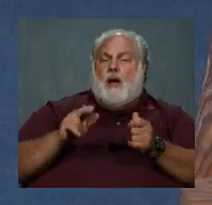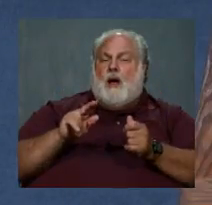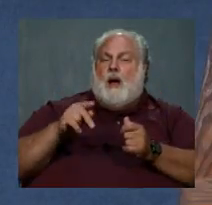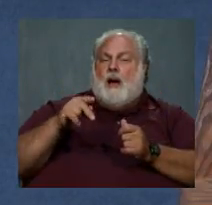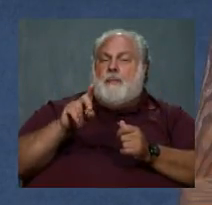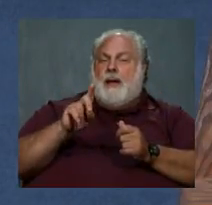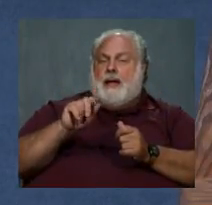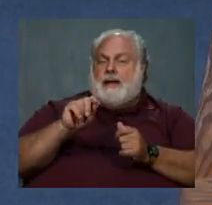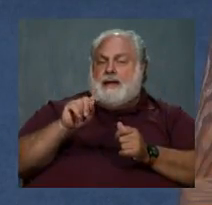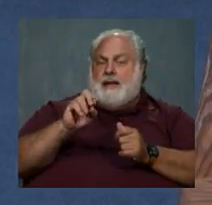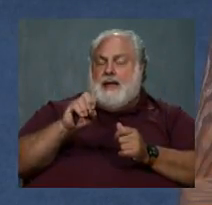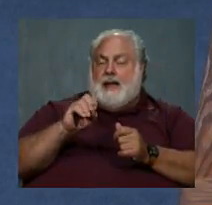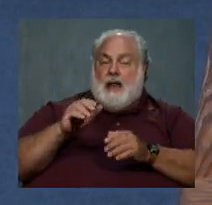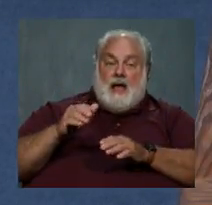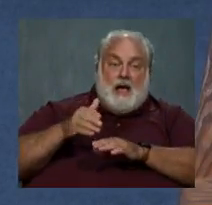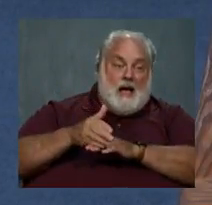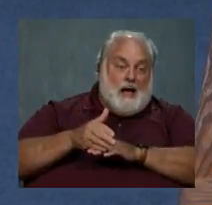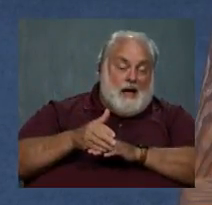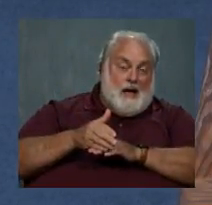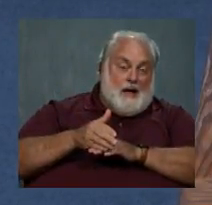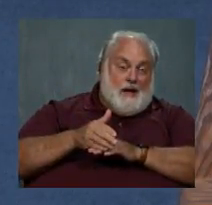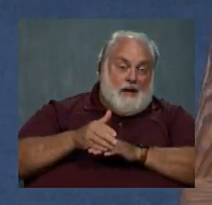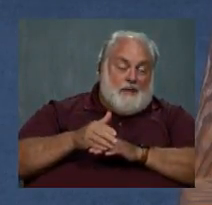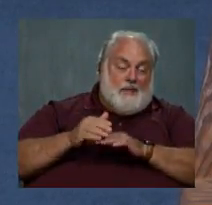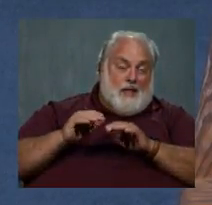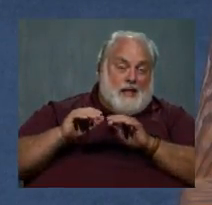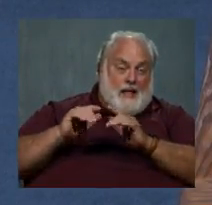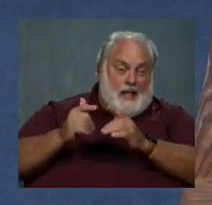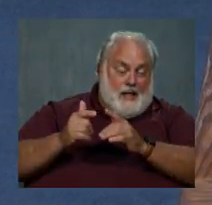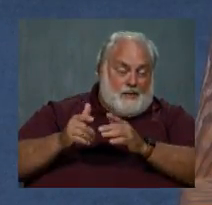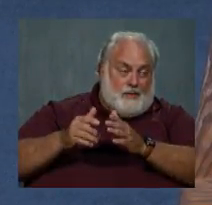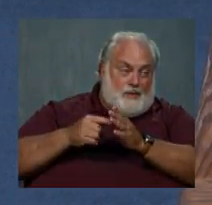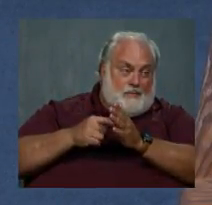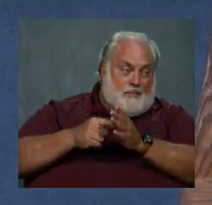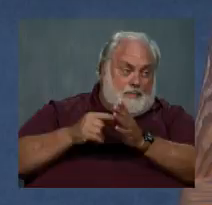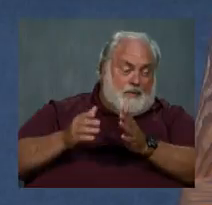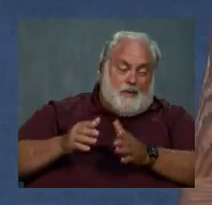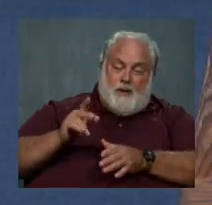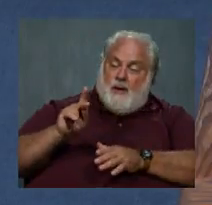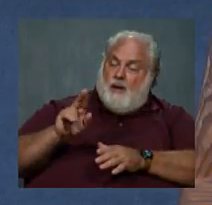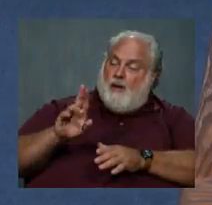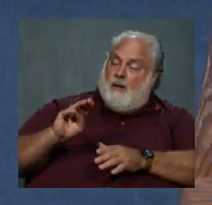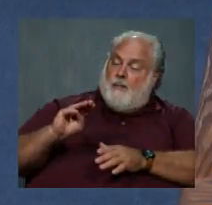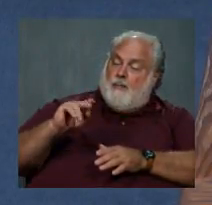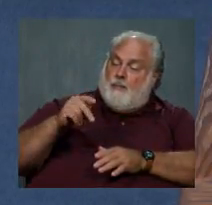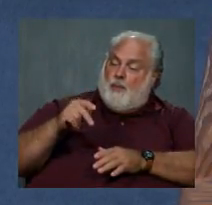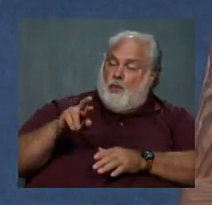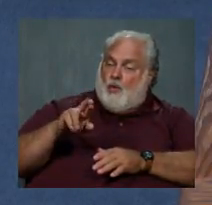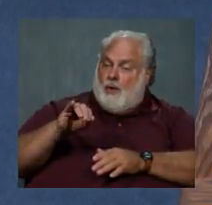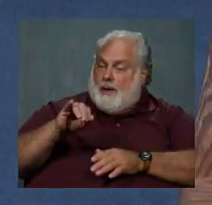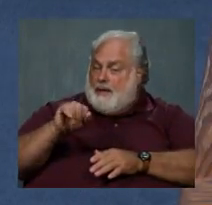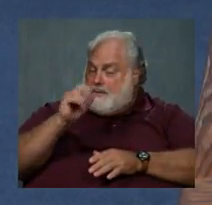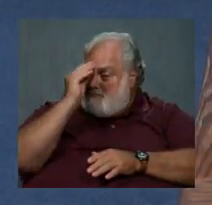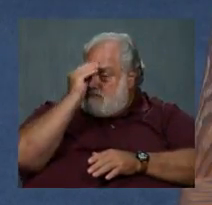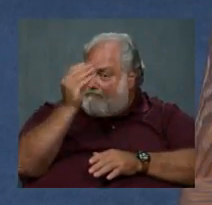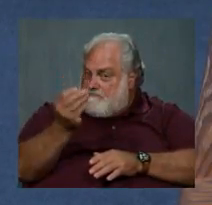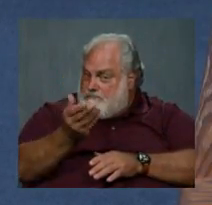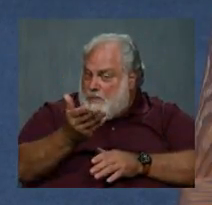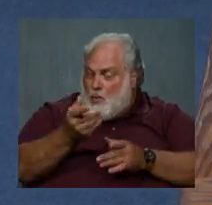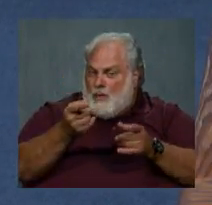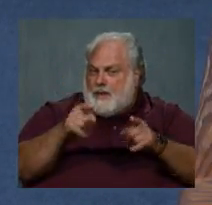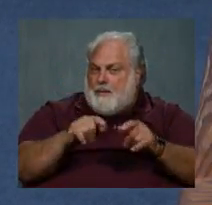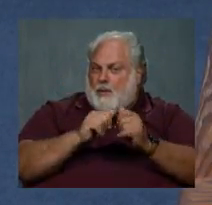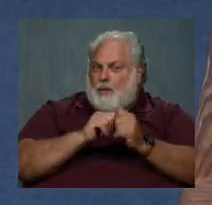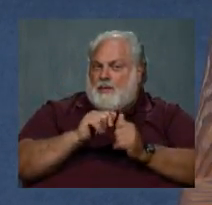after some questions came up from Councilman Compuris, and tell you what's going on with Lake DeGray.